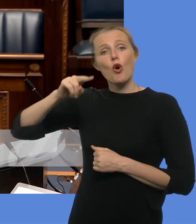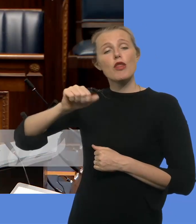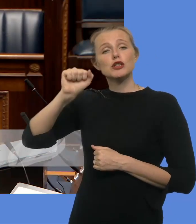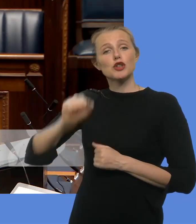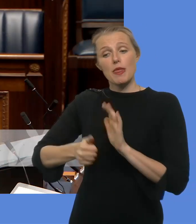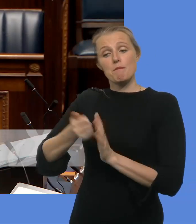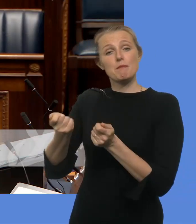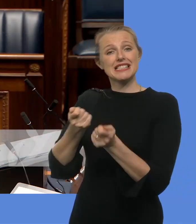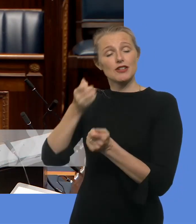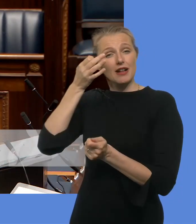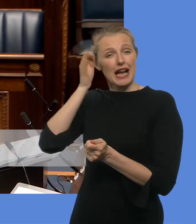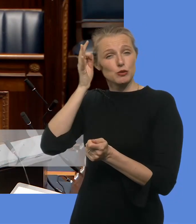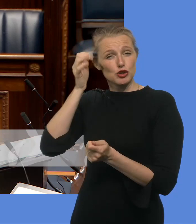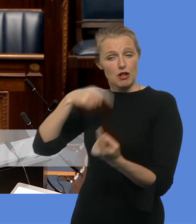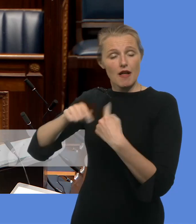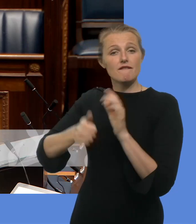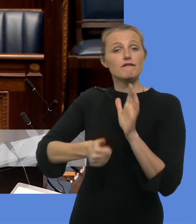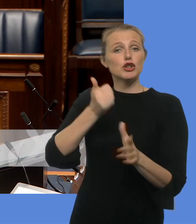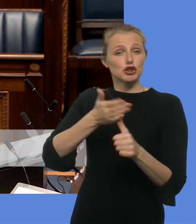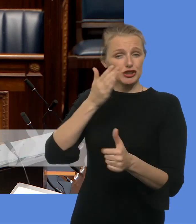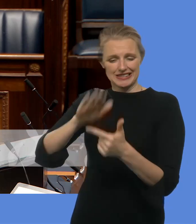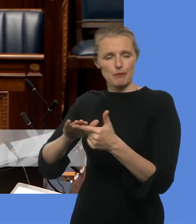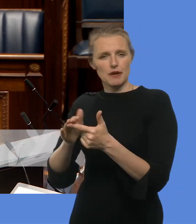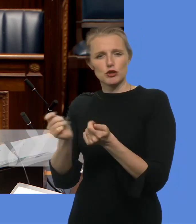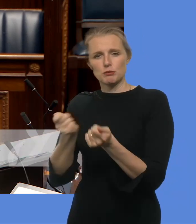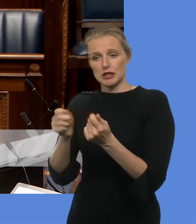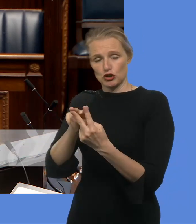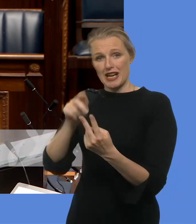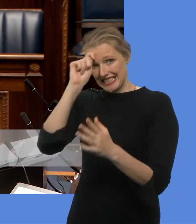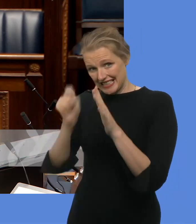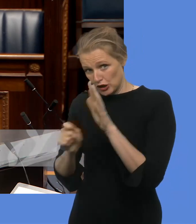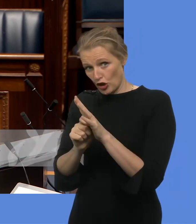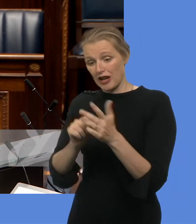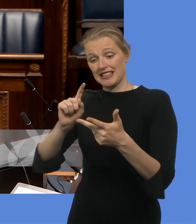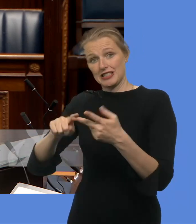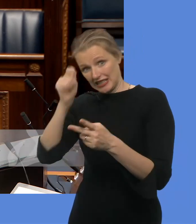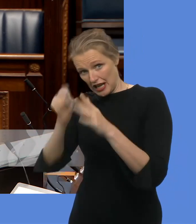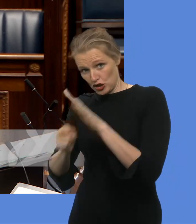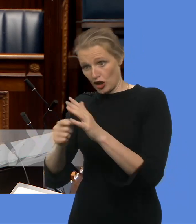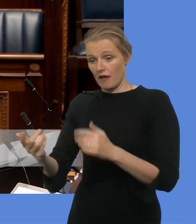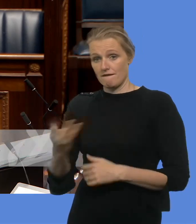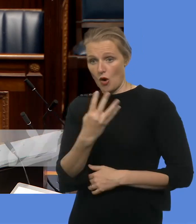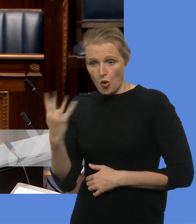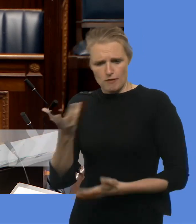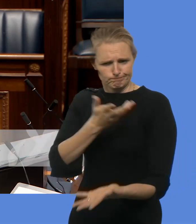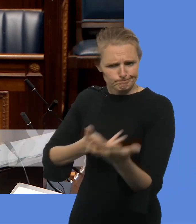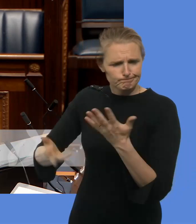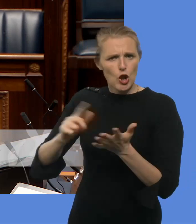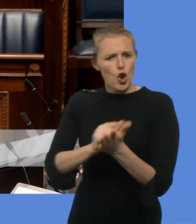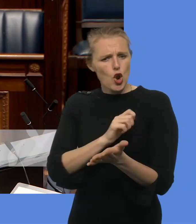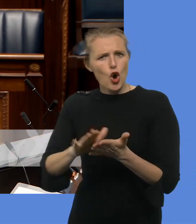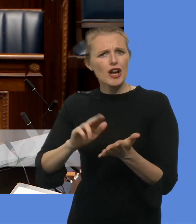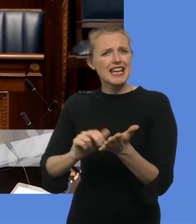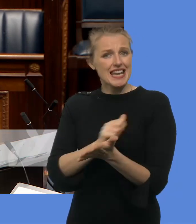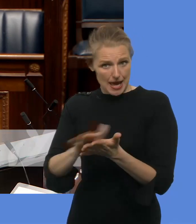Council plenary, the First and Deputy First Minister and the Taoiseach and Taoiseach had a conversation about Lough Neagh